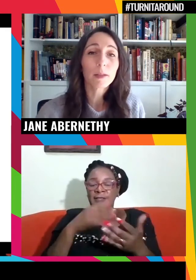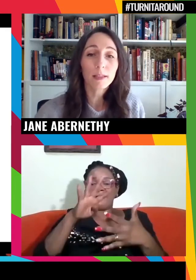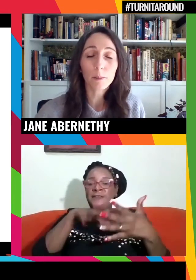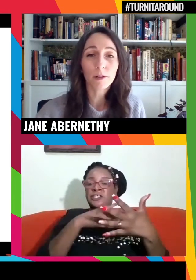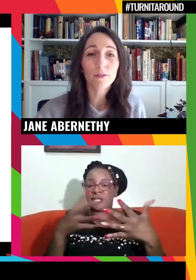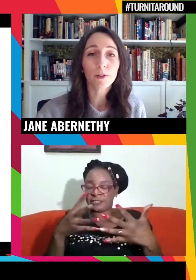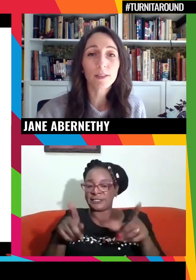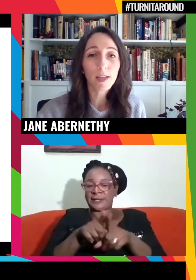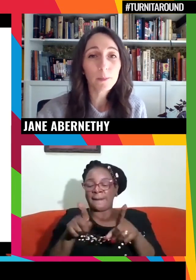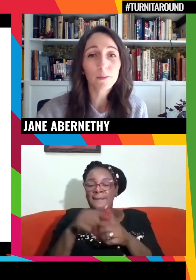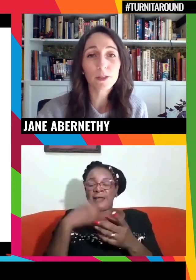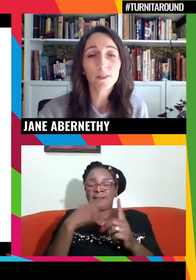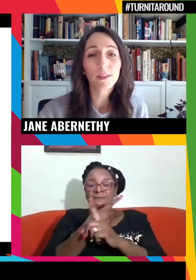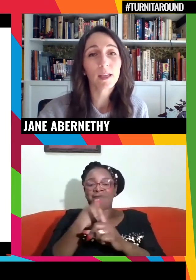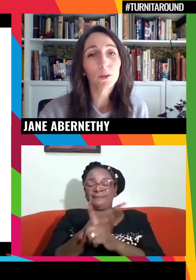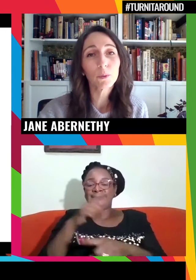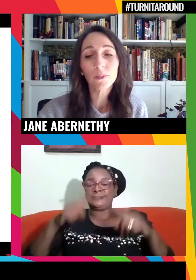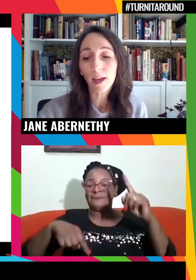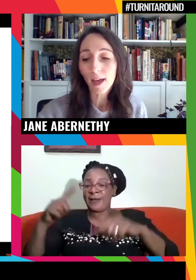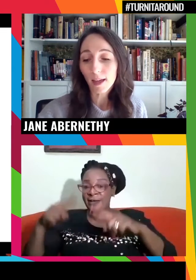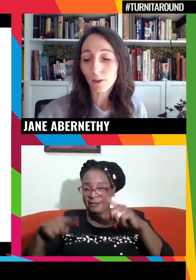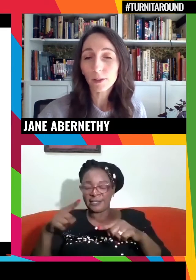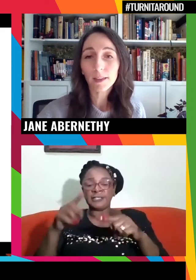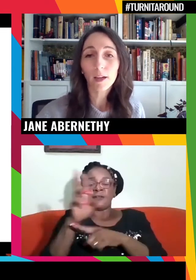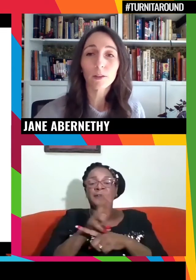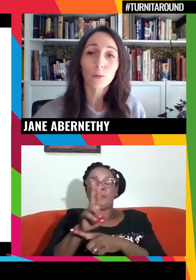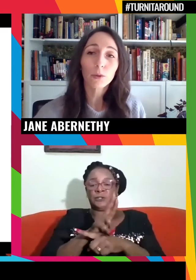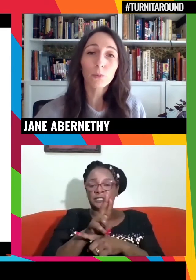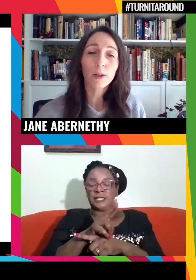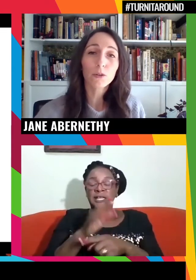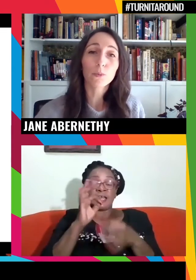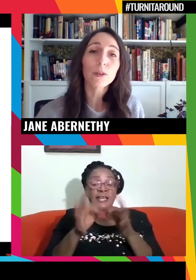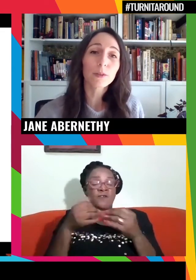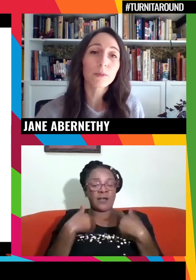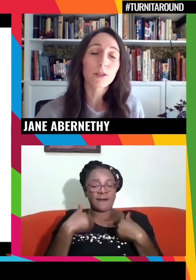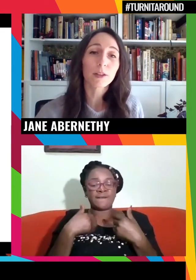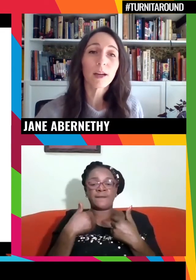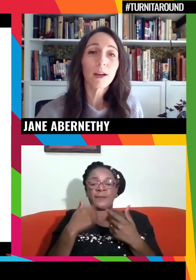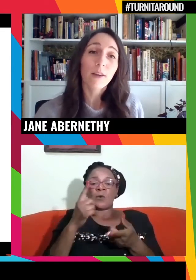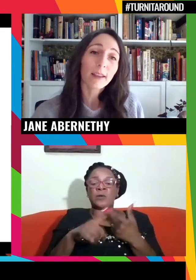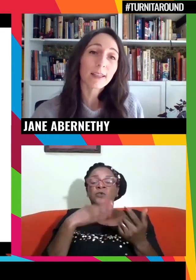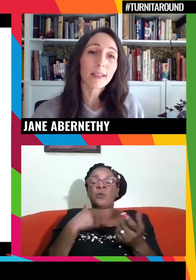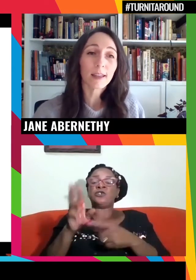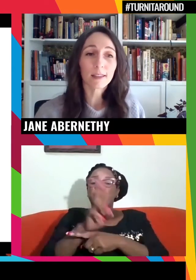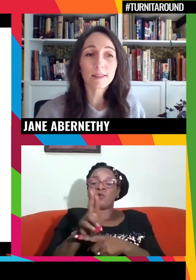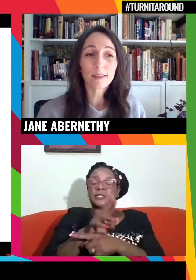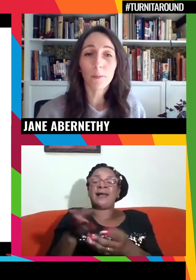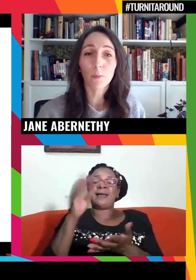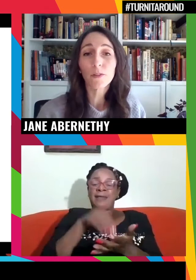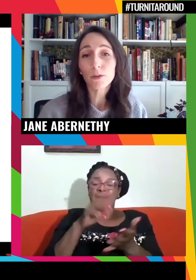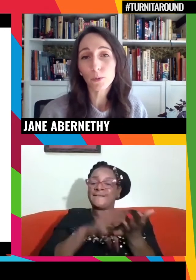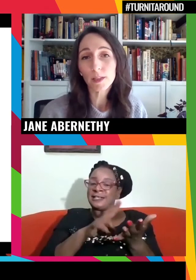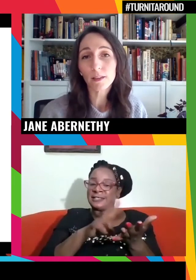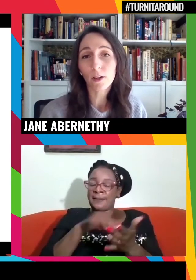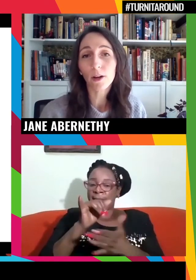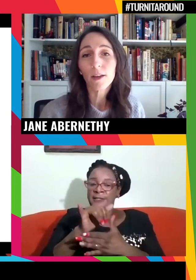there's a limited number of different types of materials that get used. And so looking at, when you're wanting to reuse a material, validating that it's